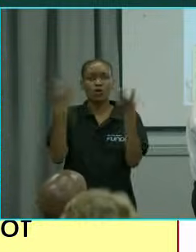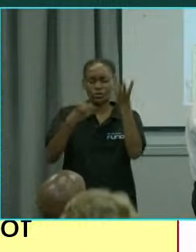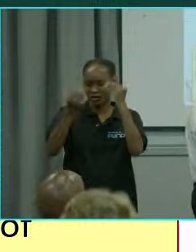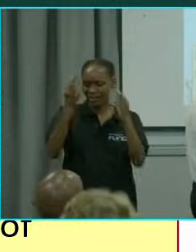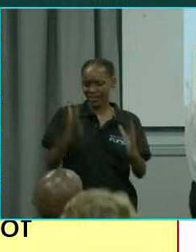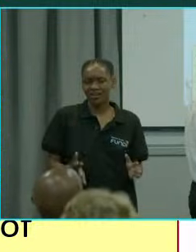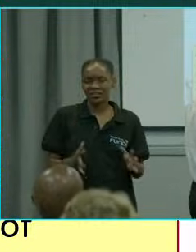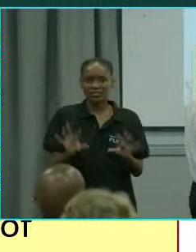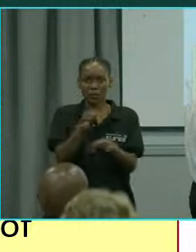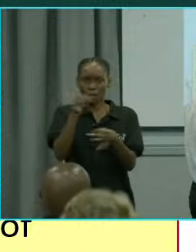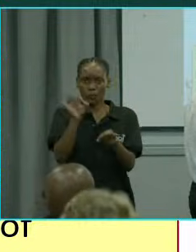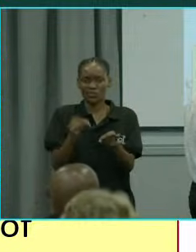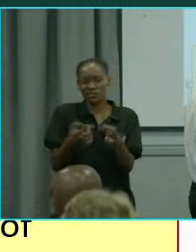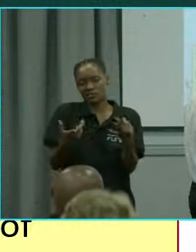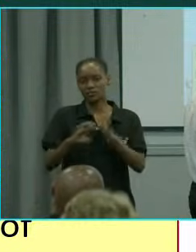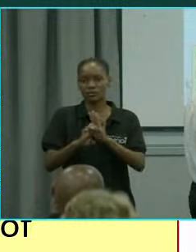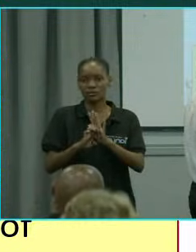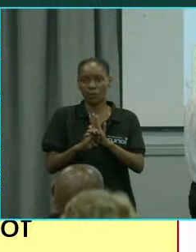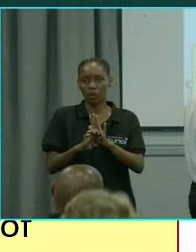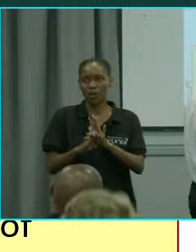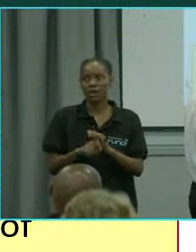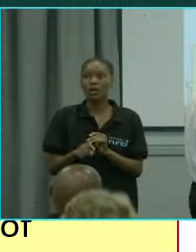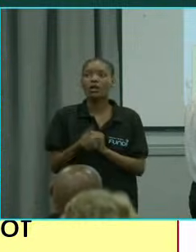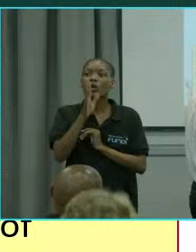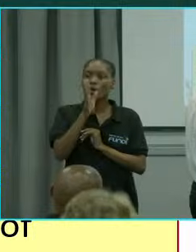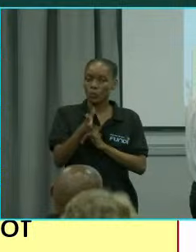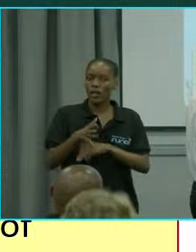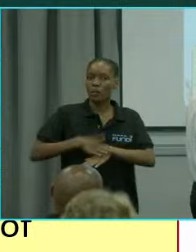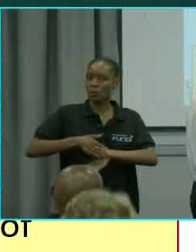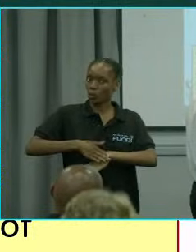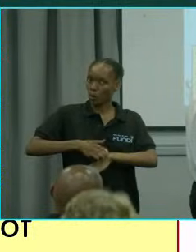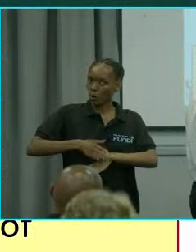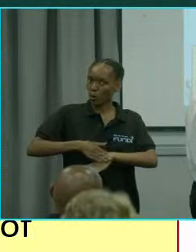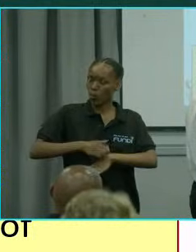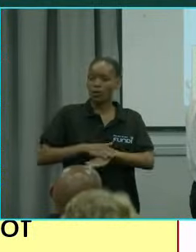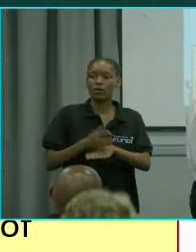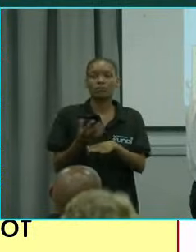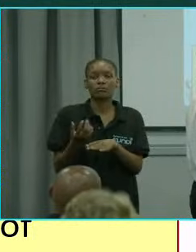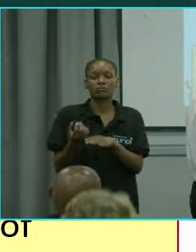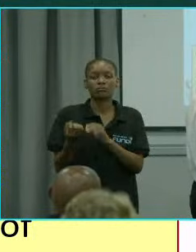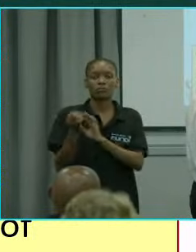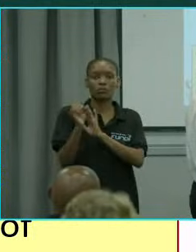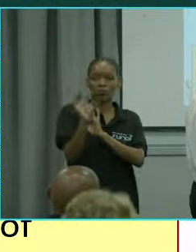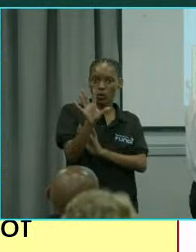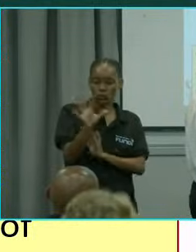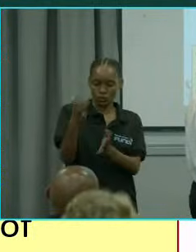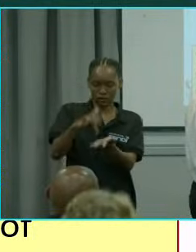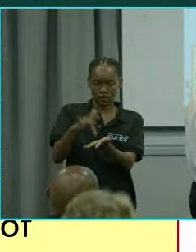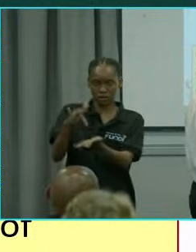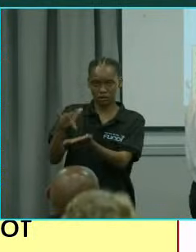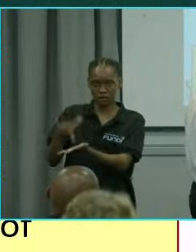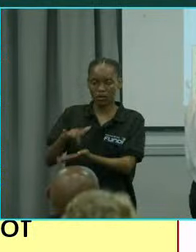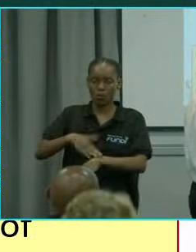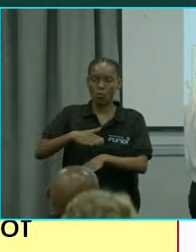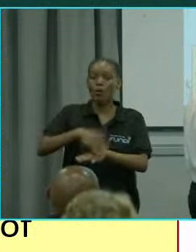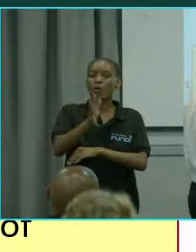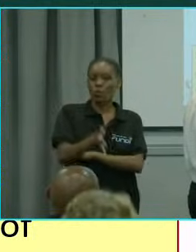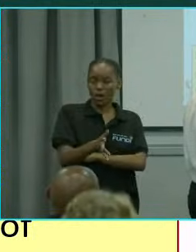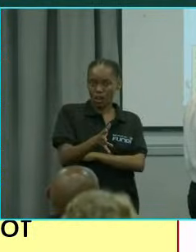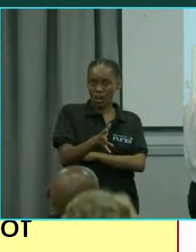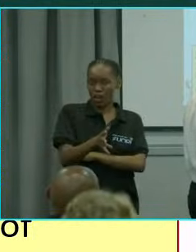music, for instance, you are going to attract more posts, and